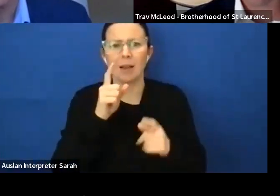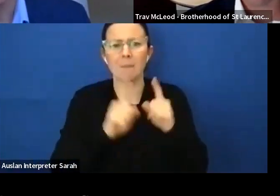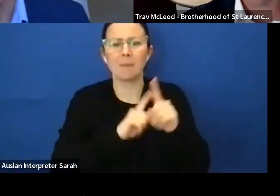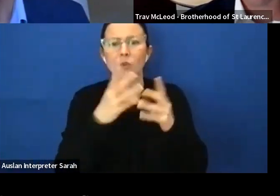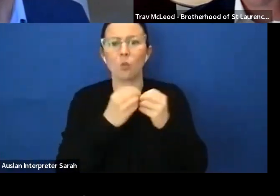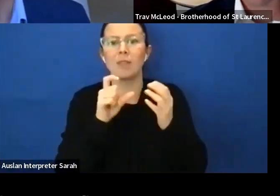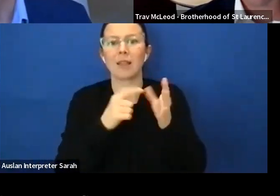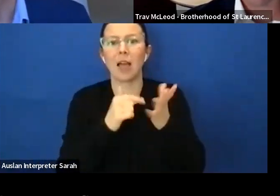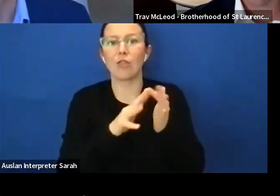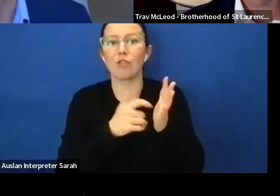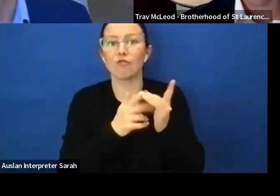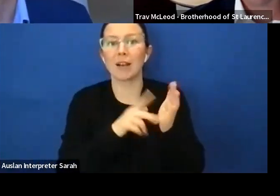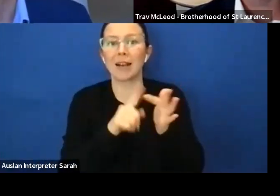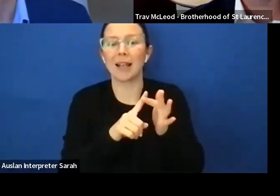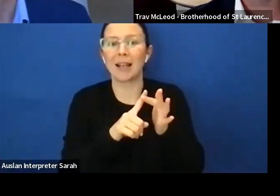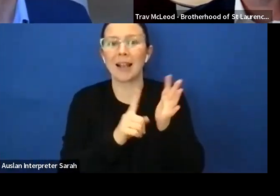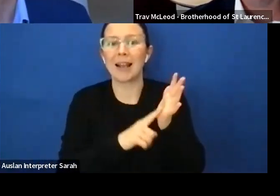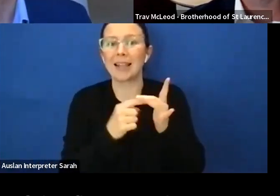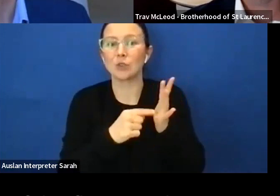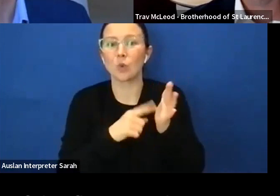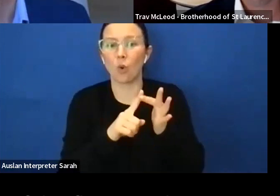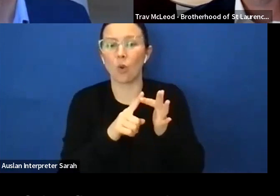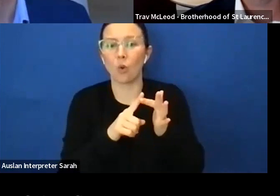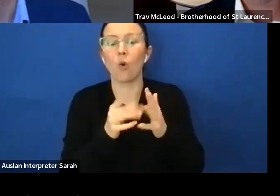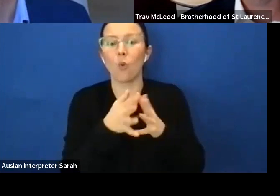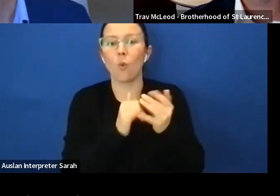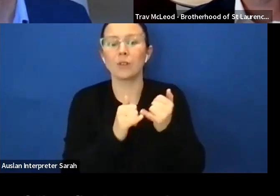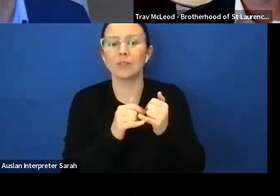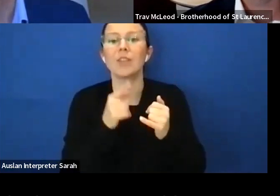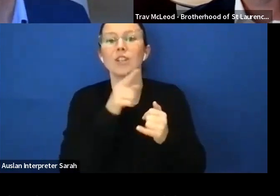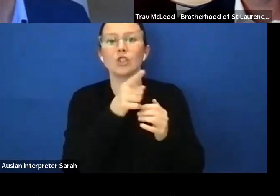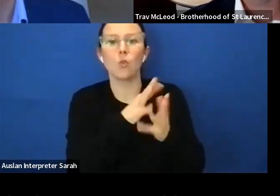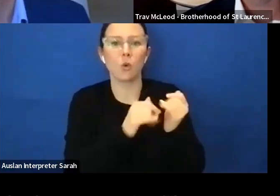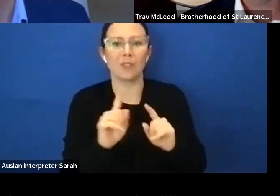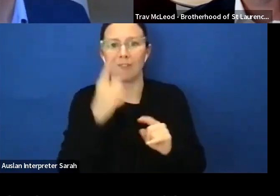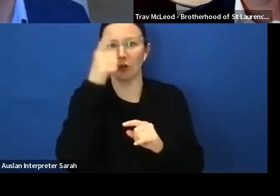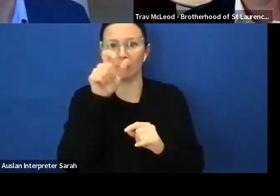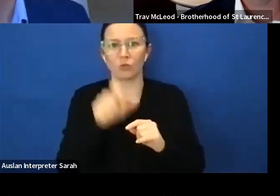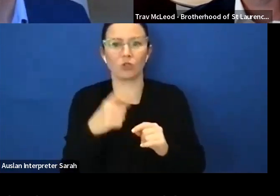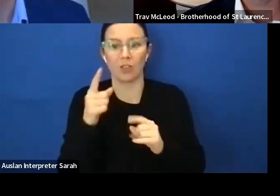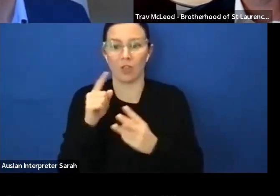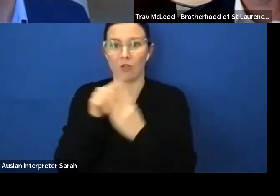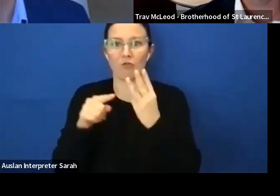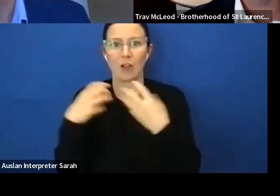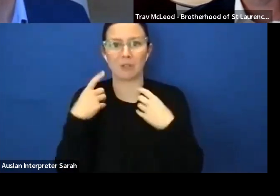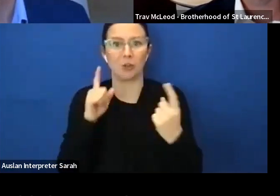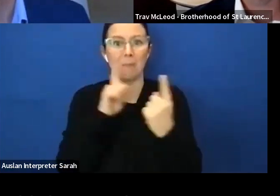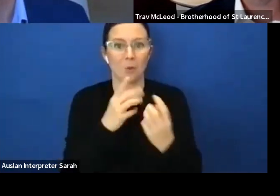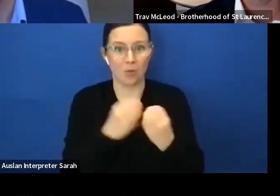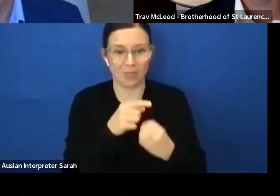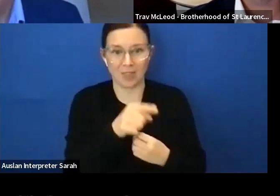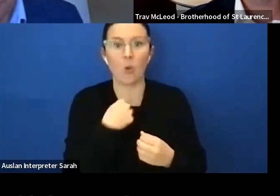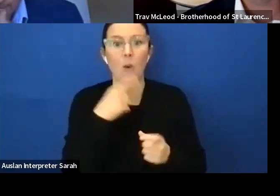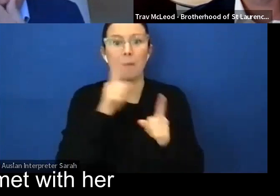Little was one of the very first, Catherine was one of the first people that the three commissioners met with, and we've met